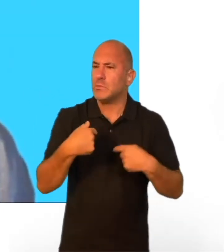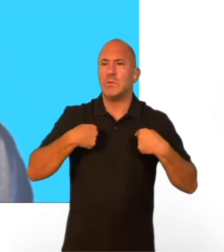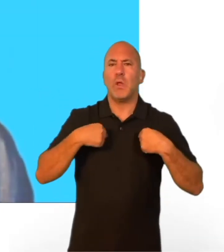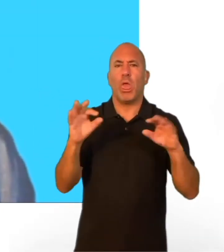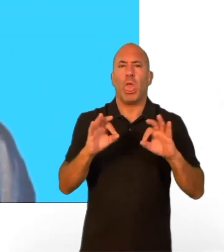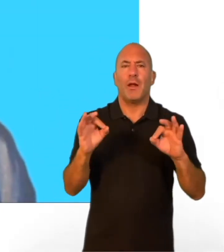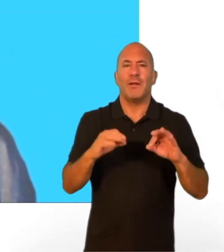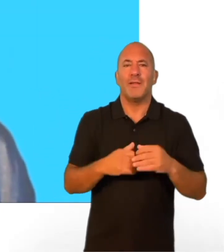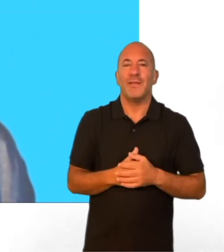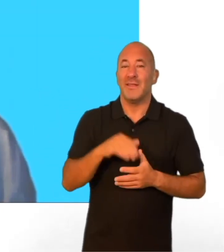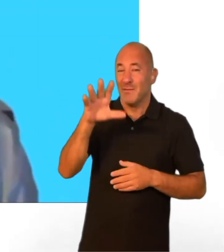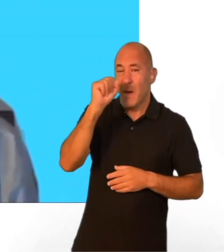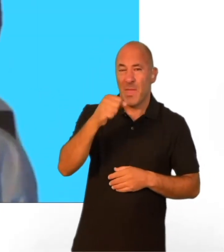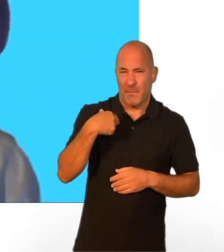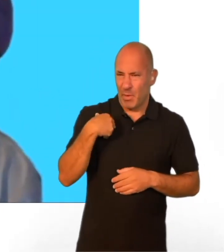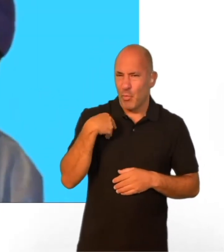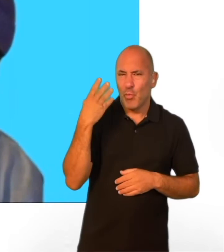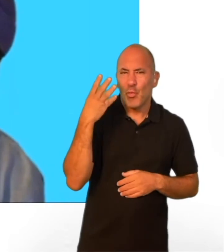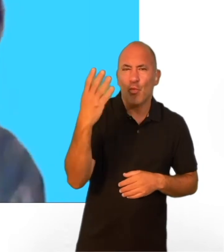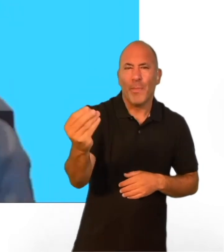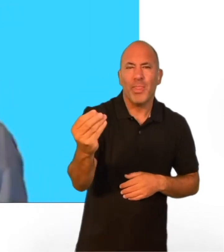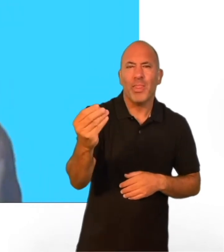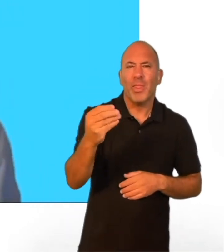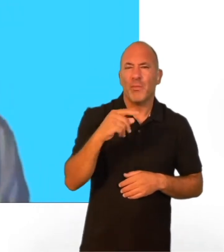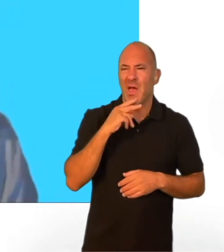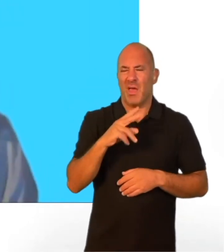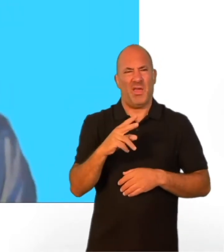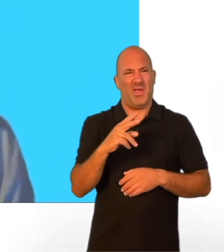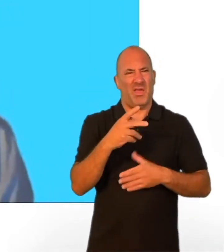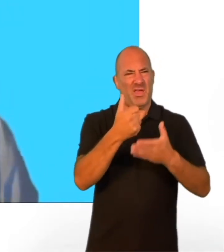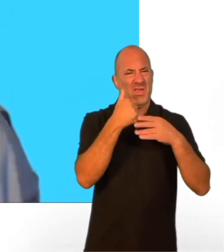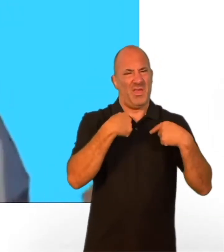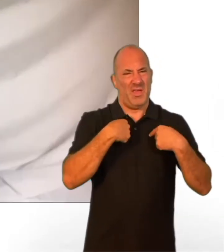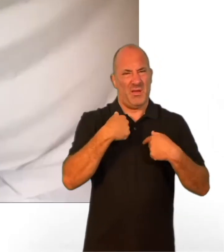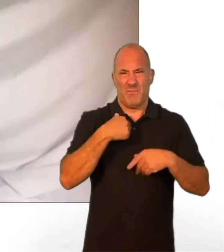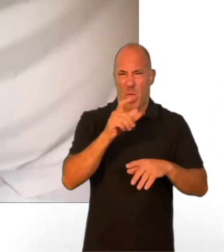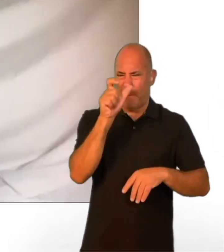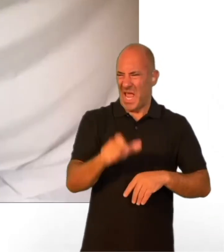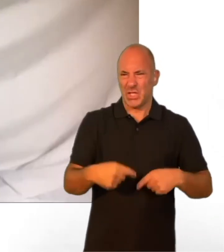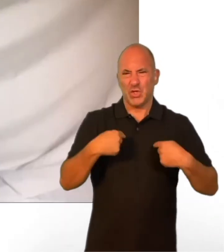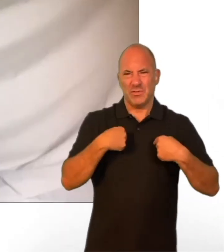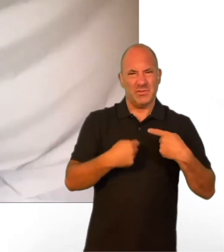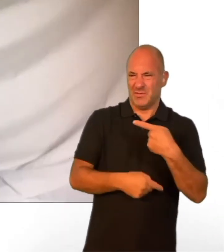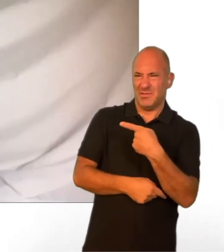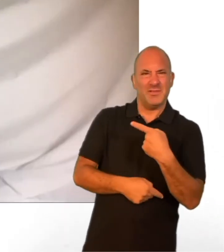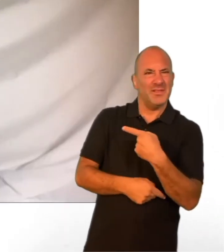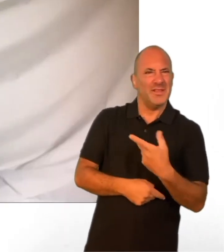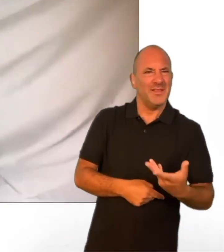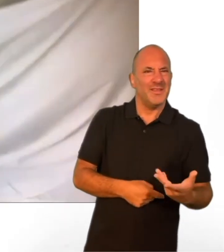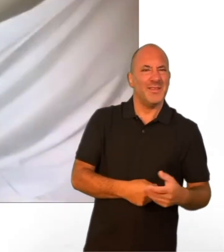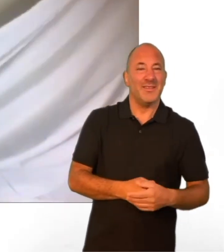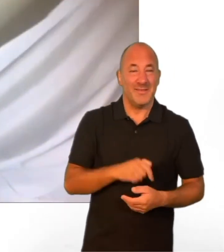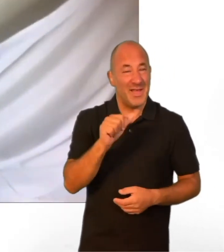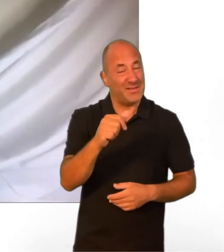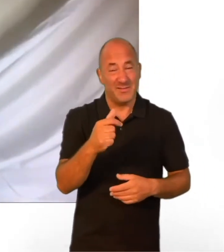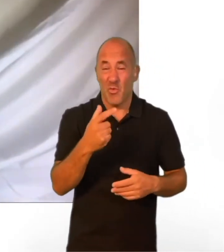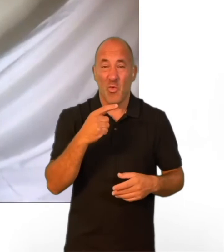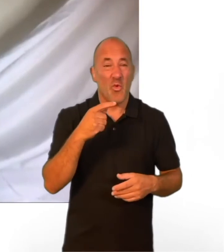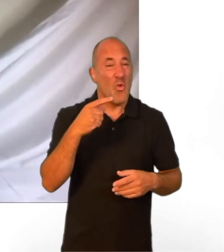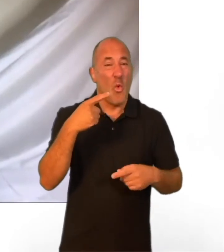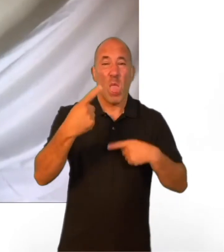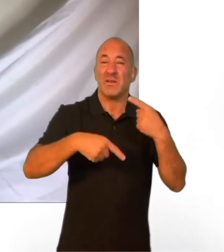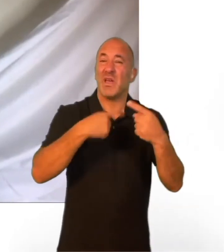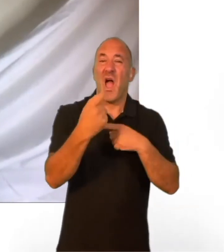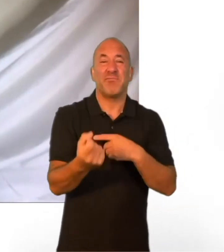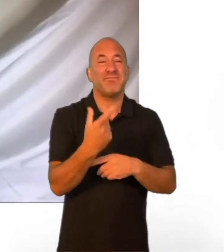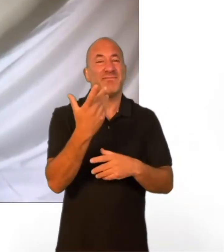one time when I came with you and I was like, am I the patient here? Yeah, it happens all the time. And that's such an